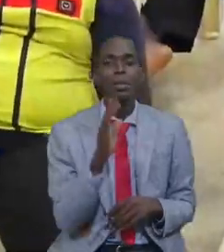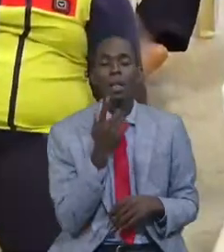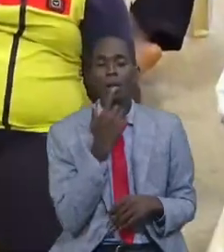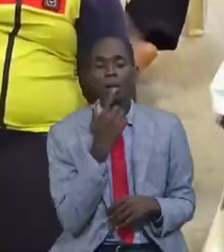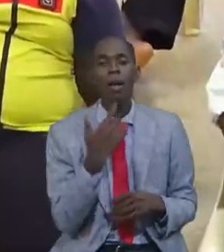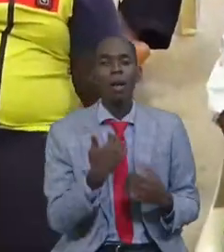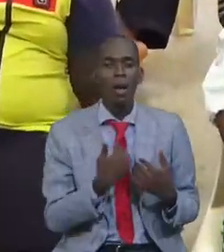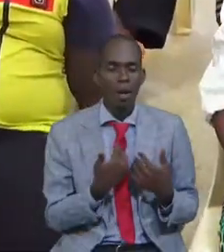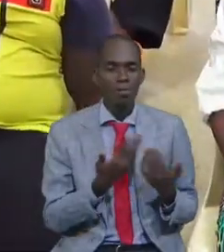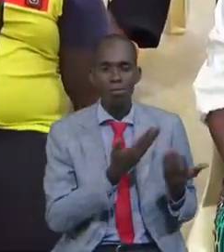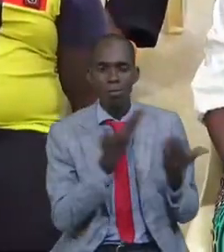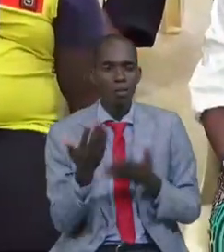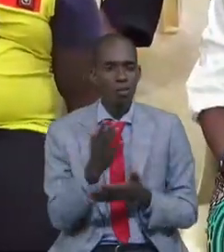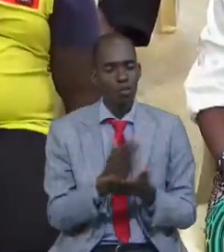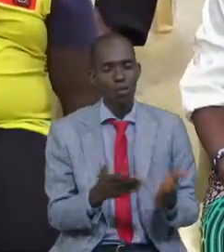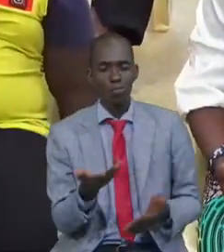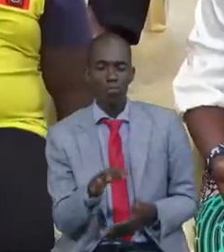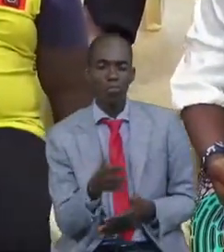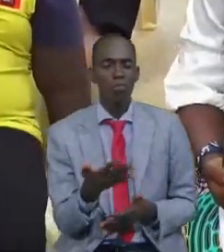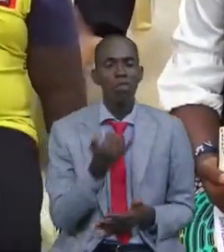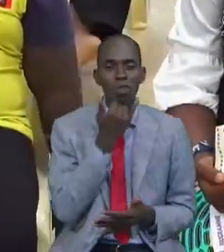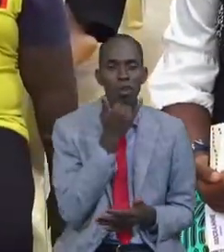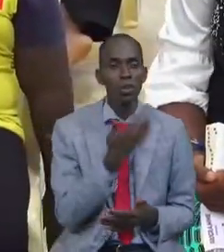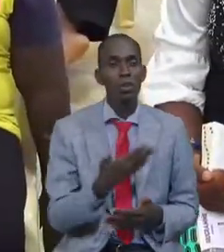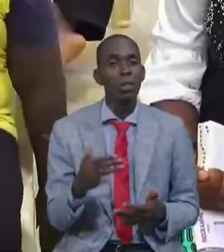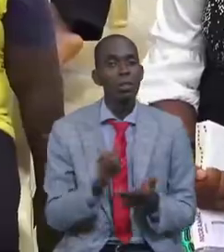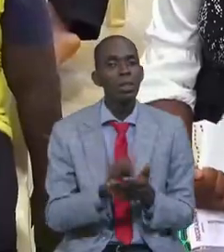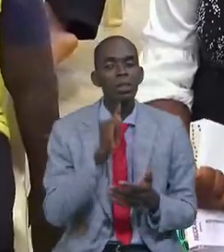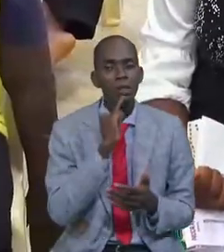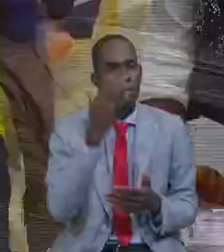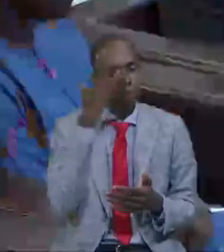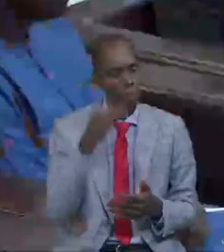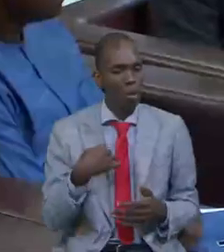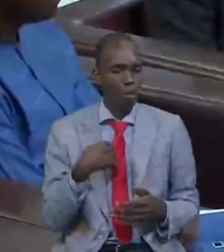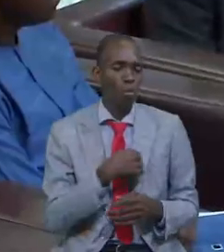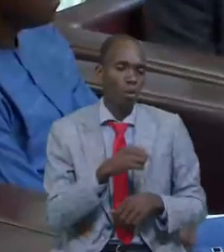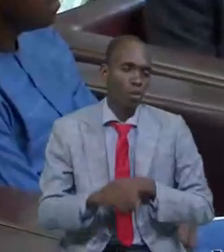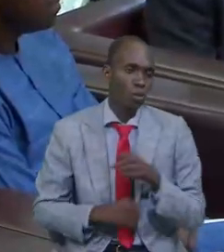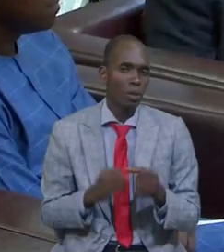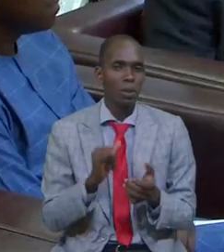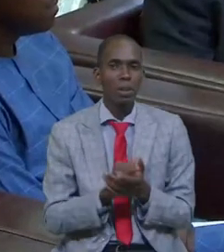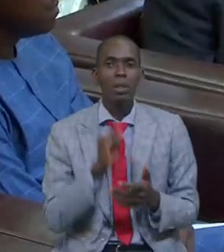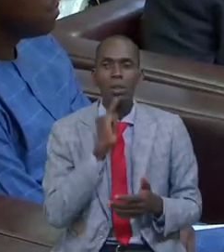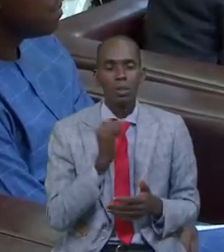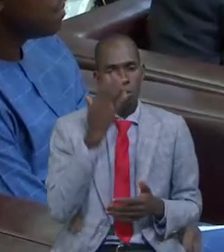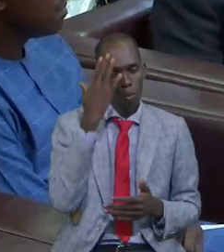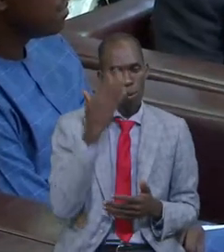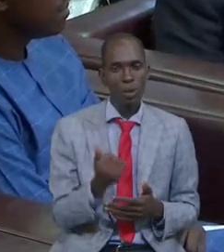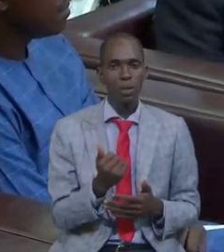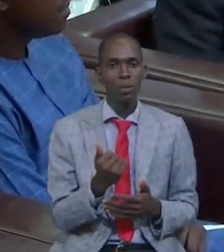muttered perverseness. That's why we suffer. Our hands are involved. Our feet, where we walk